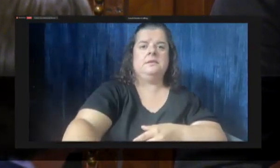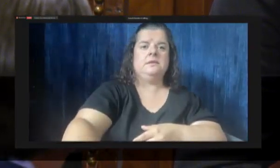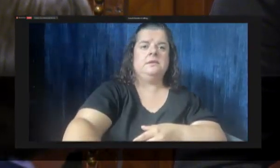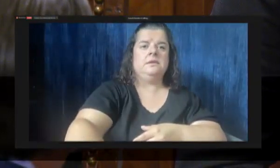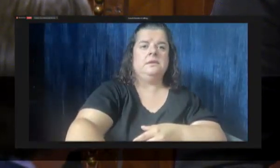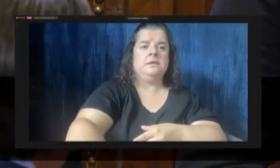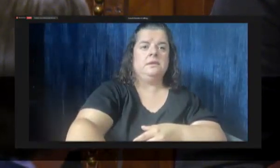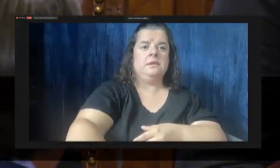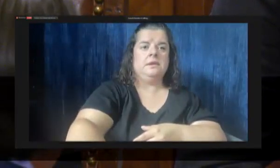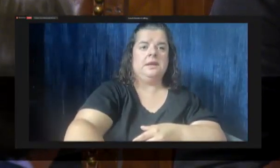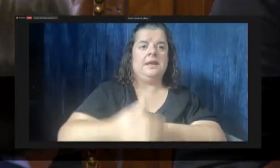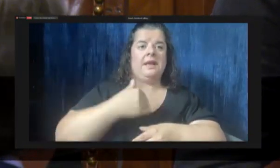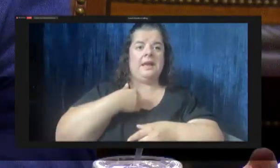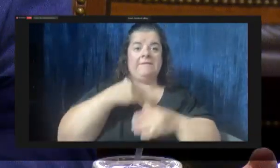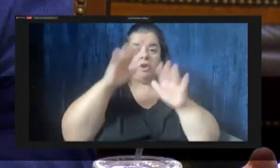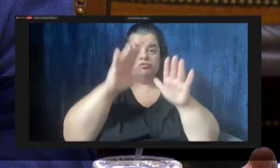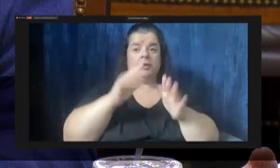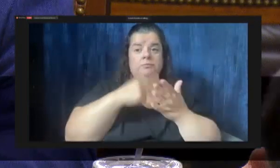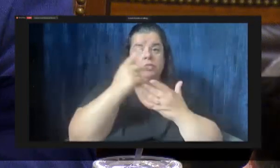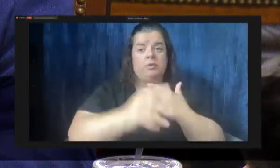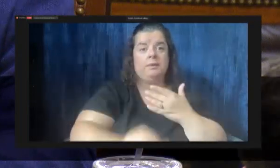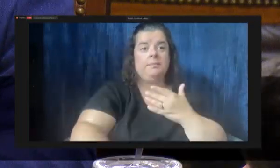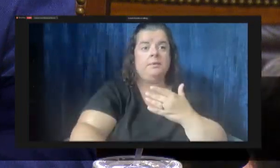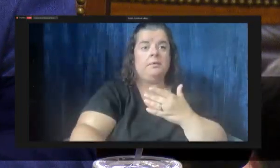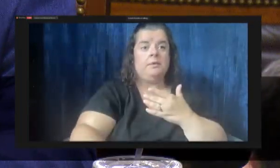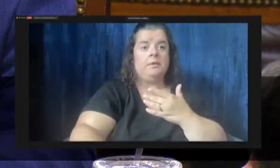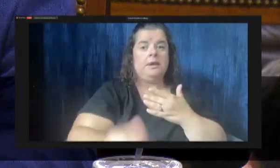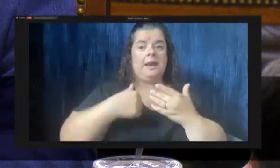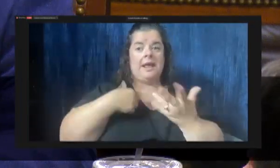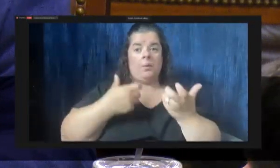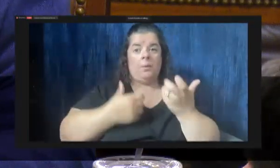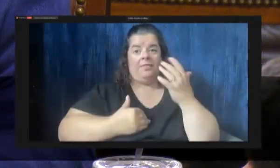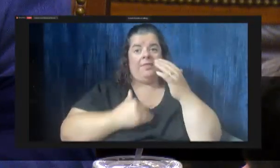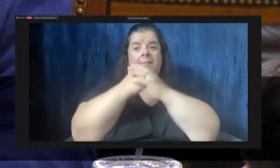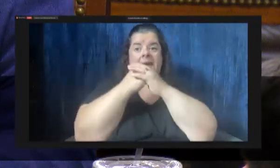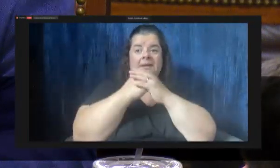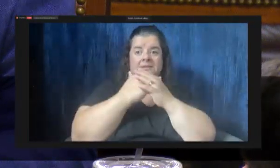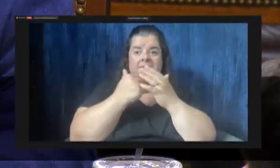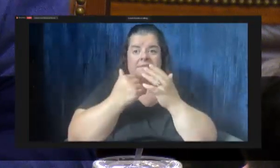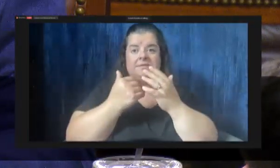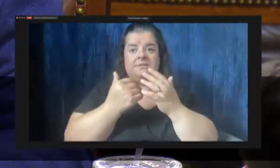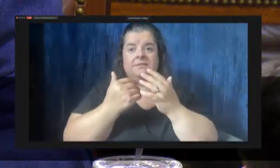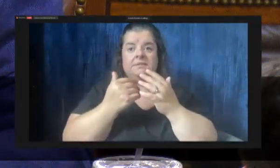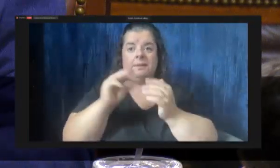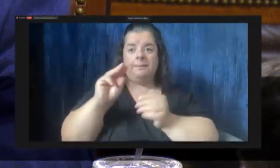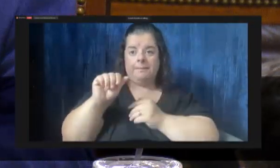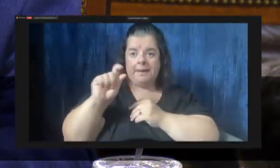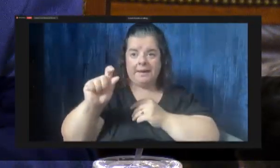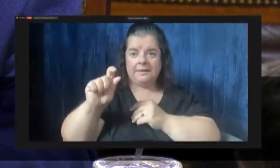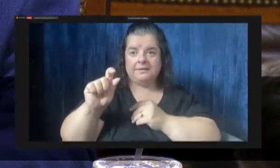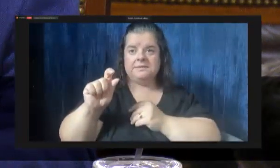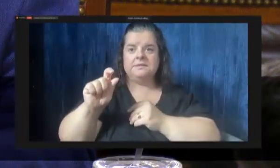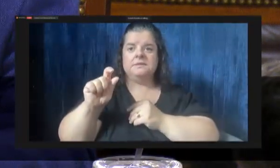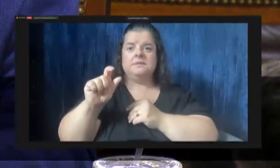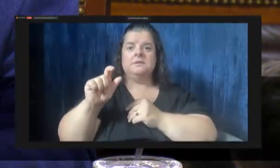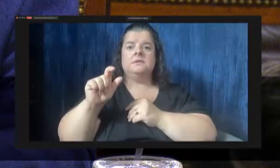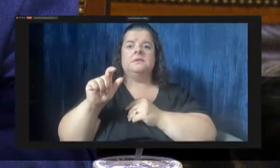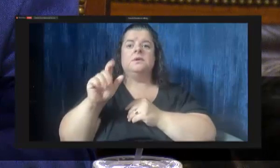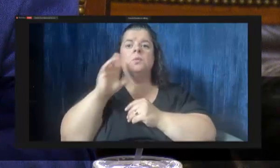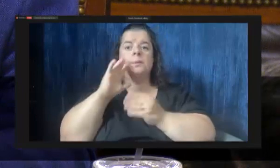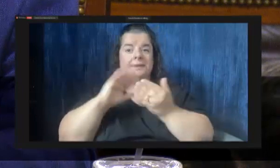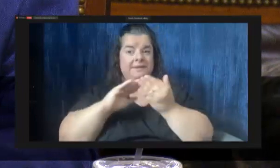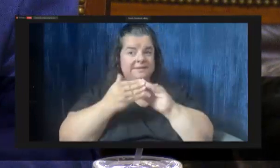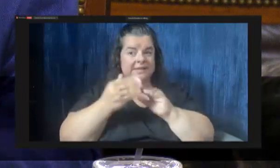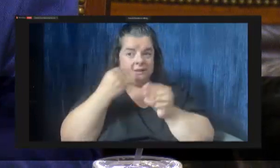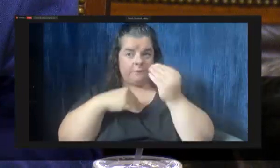that way. So right. So I would just like to get the maximum if it's everyone. So I imagine it's going to be, and that would be city food